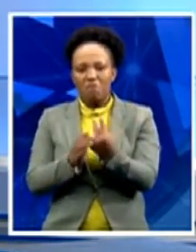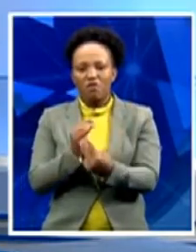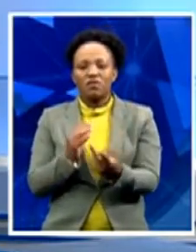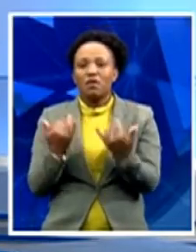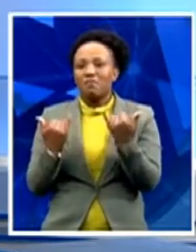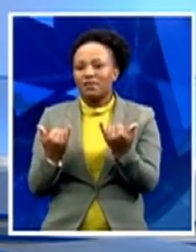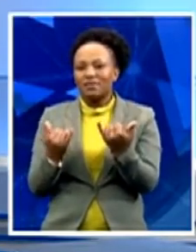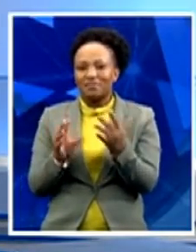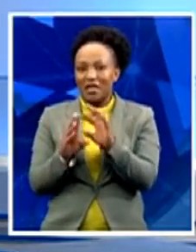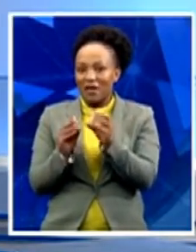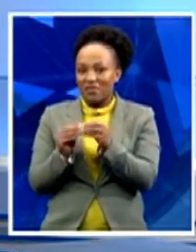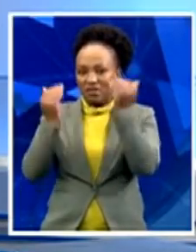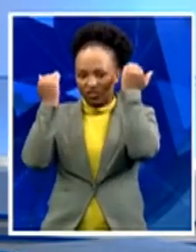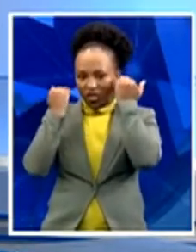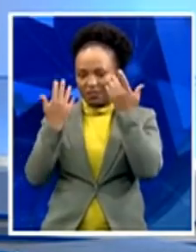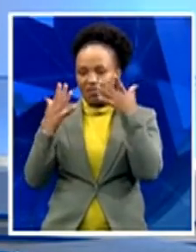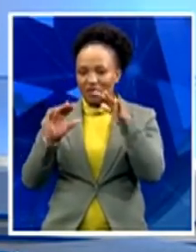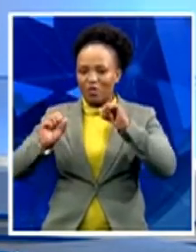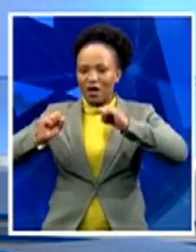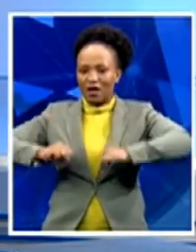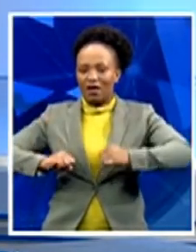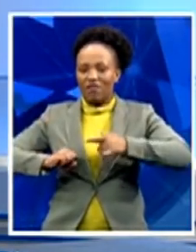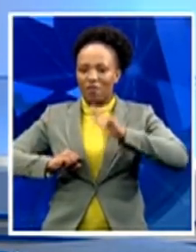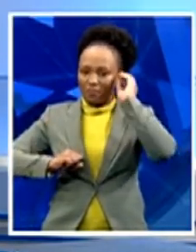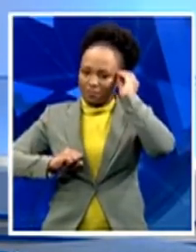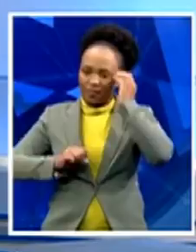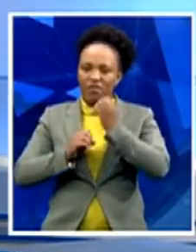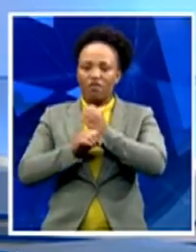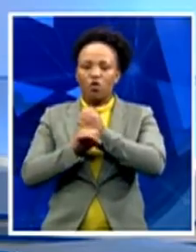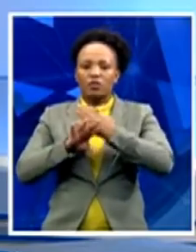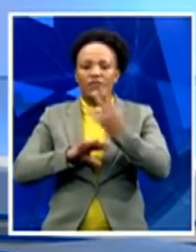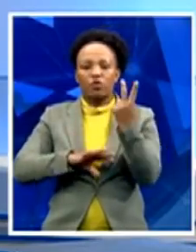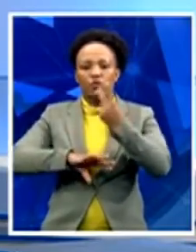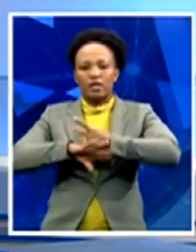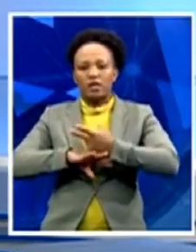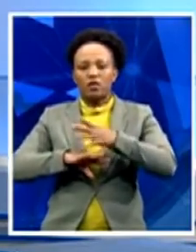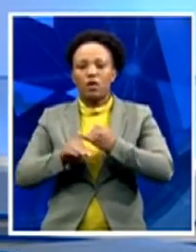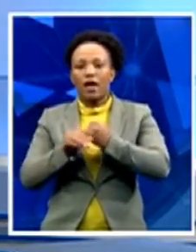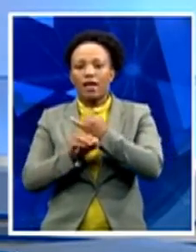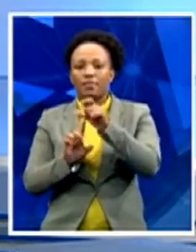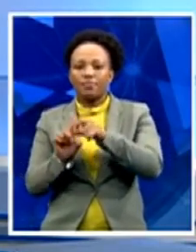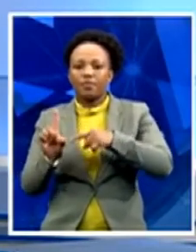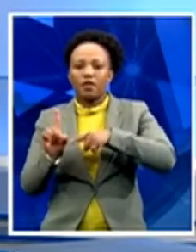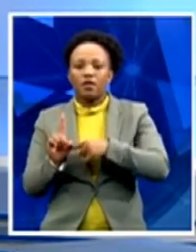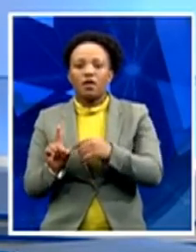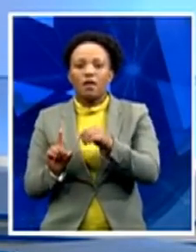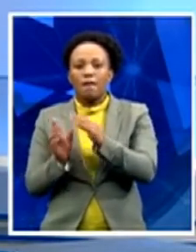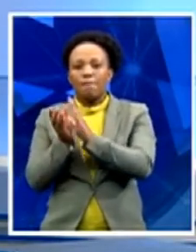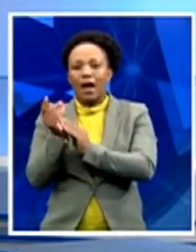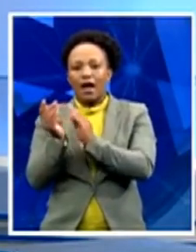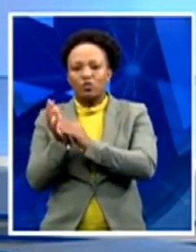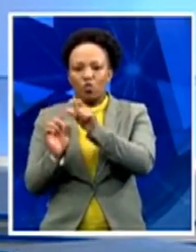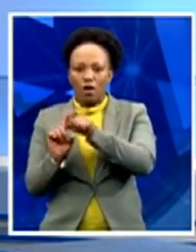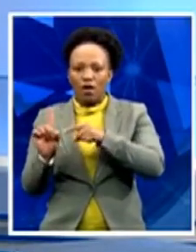that interesting start to the two-day process where Elias Magashule, also known as Ace Magashule, approached the High Court to resolve